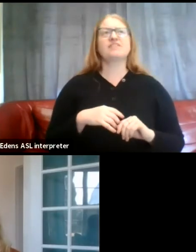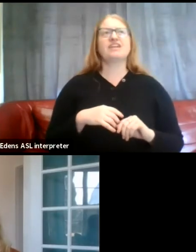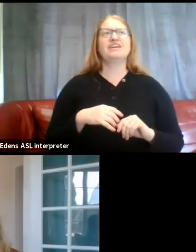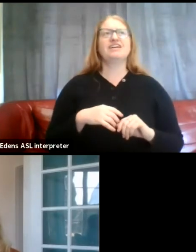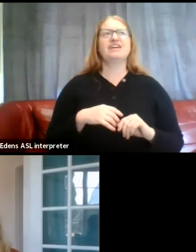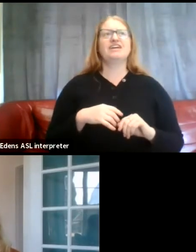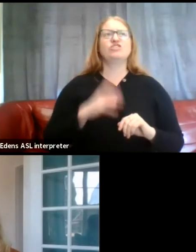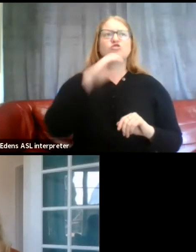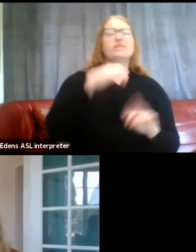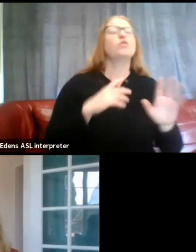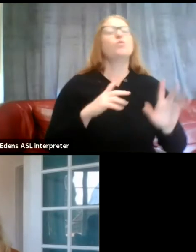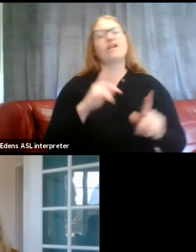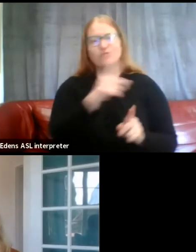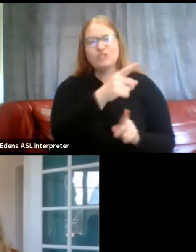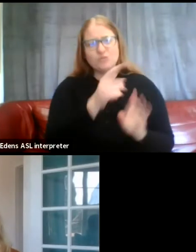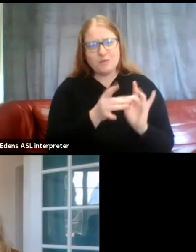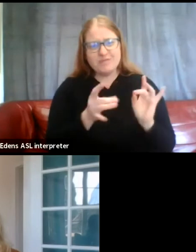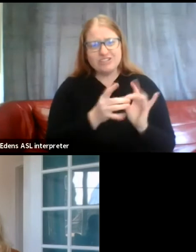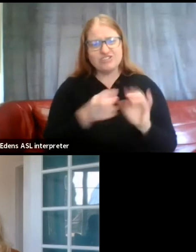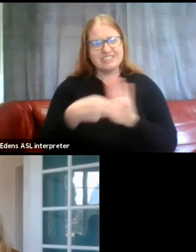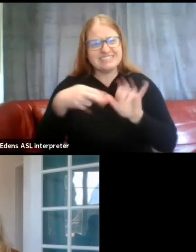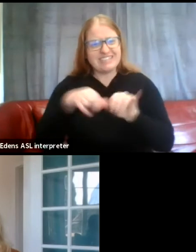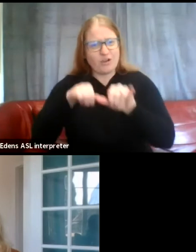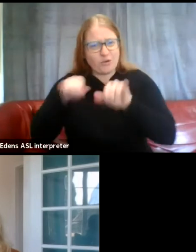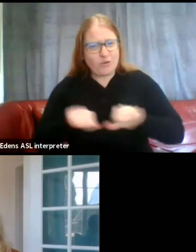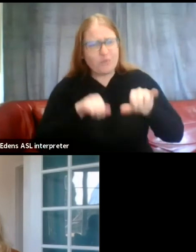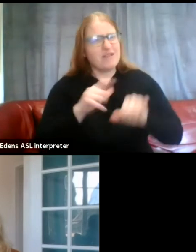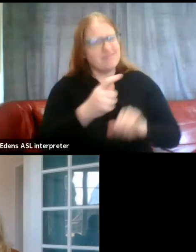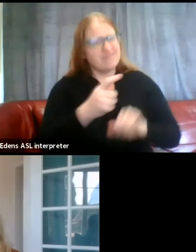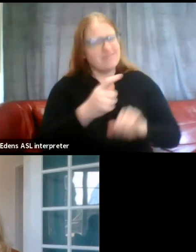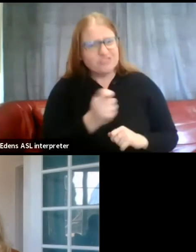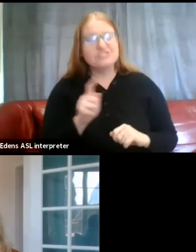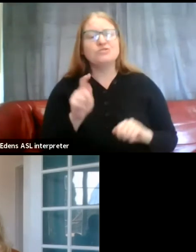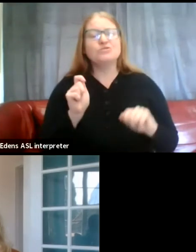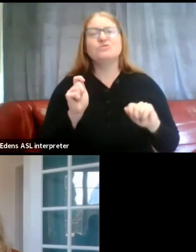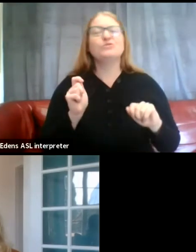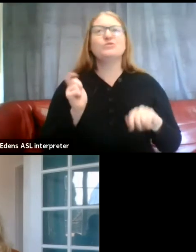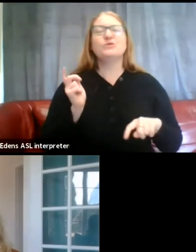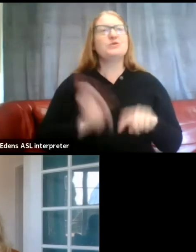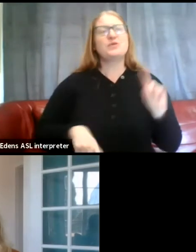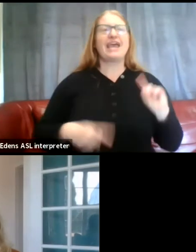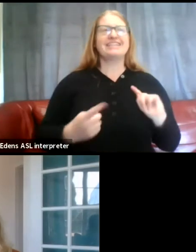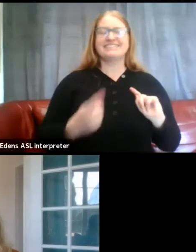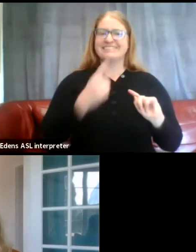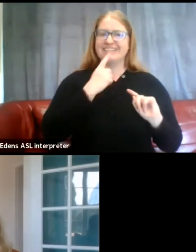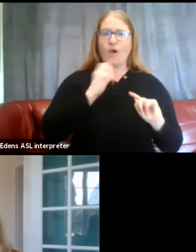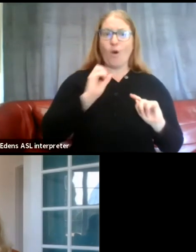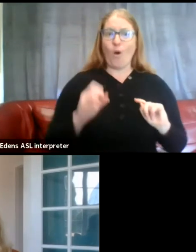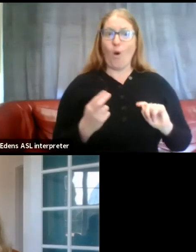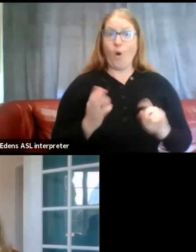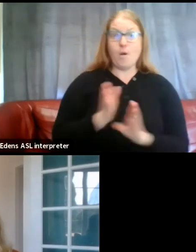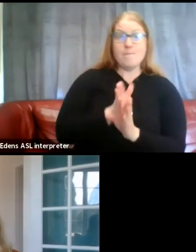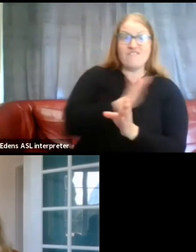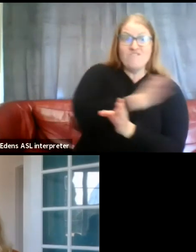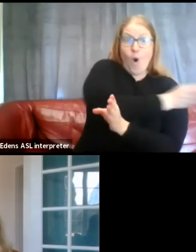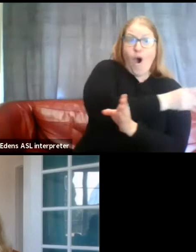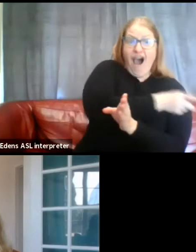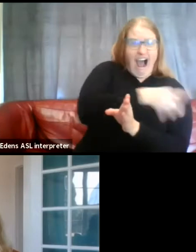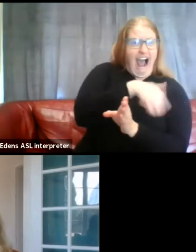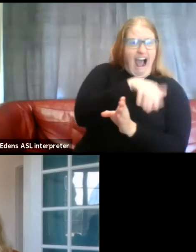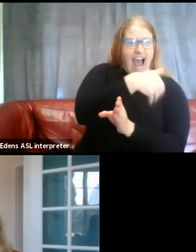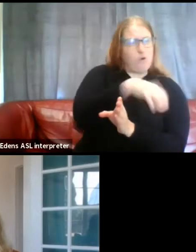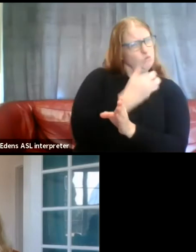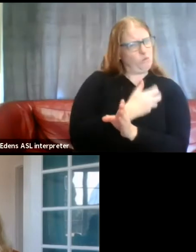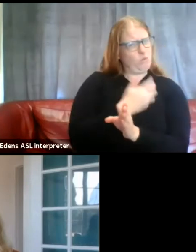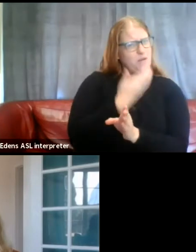about stereotypes is, I think, really interesting, because it's true. You can't draw some sort of clear through line where it moves through. But